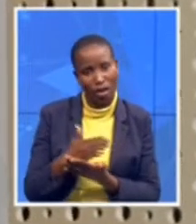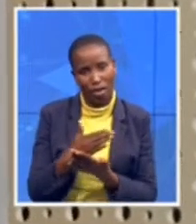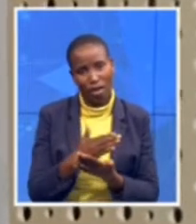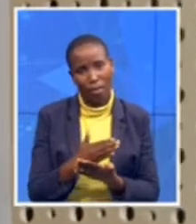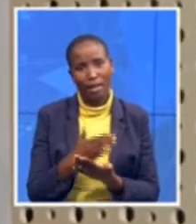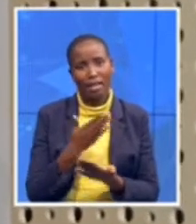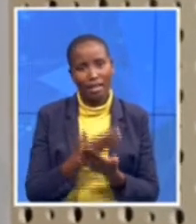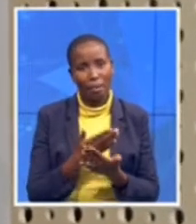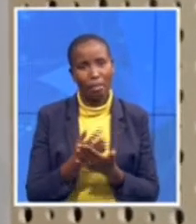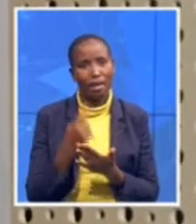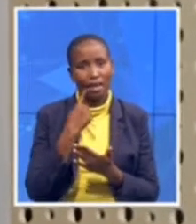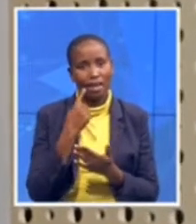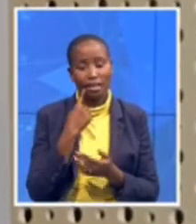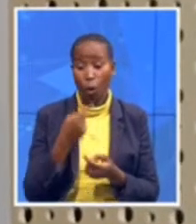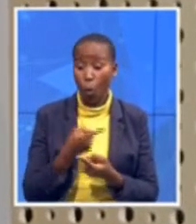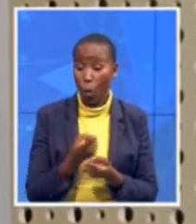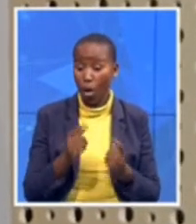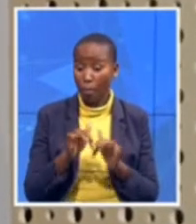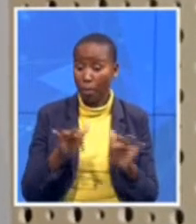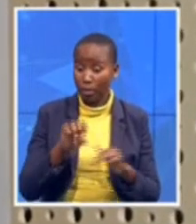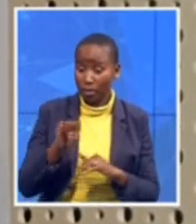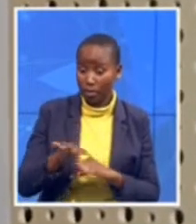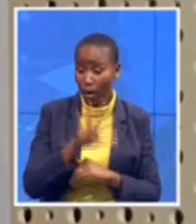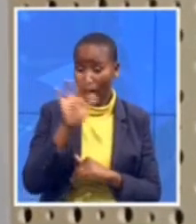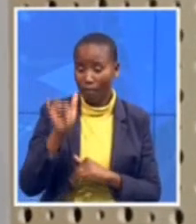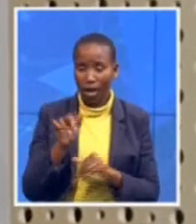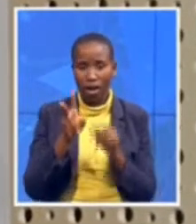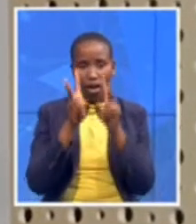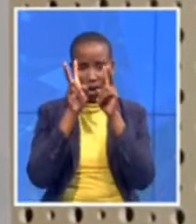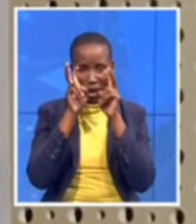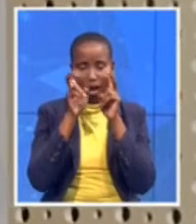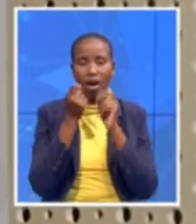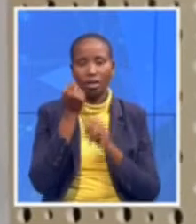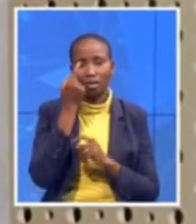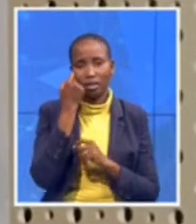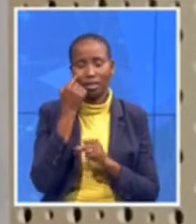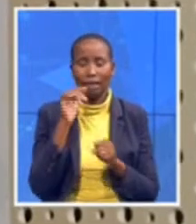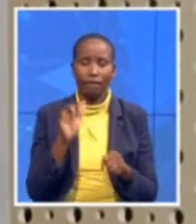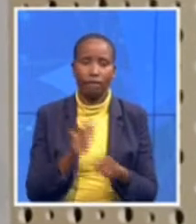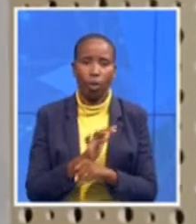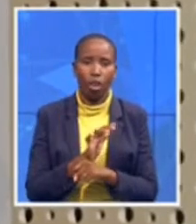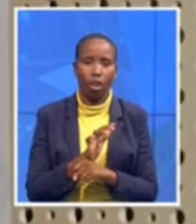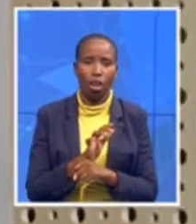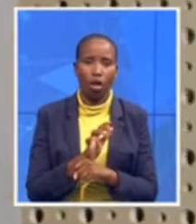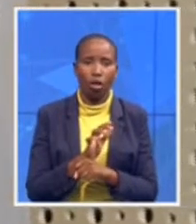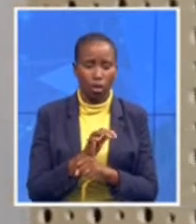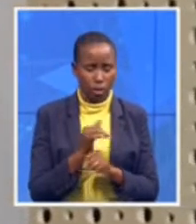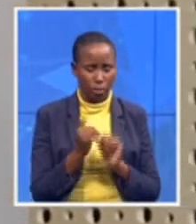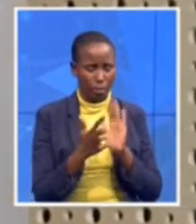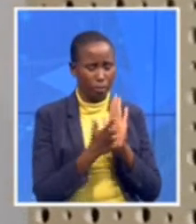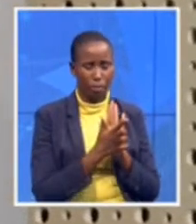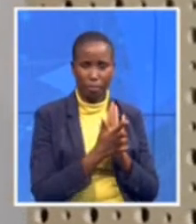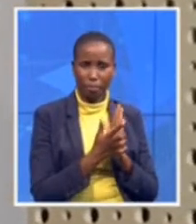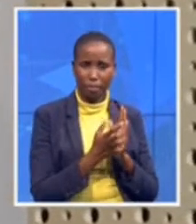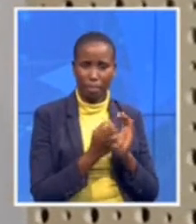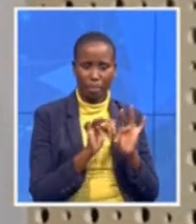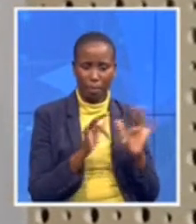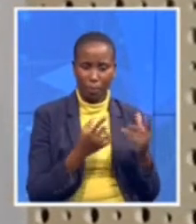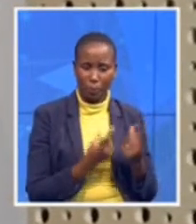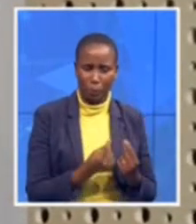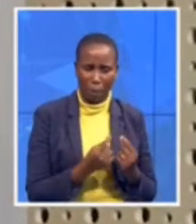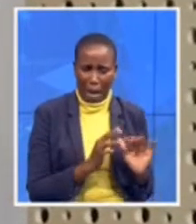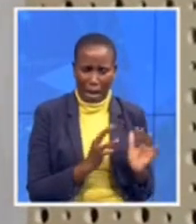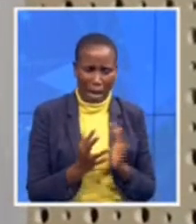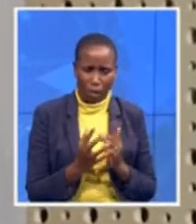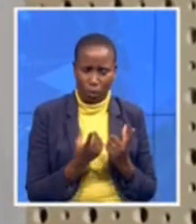understand exactly the work that that the lawmakers are making, and all the other arms of government are